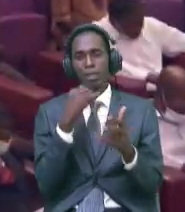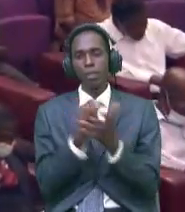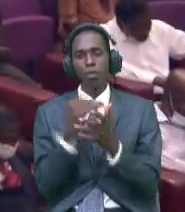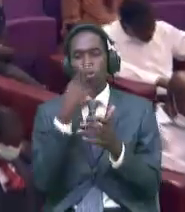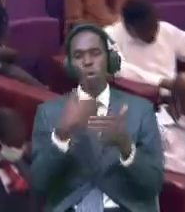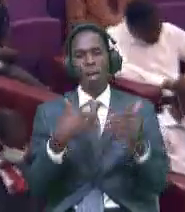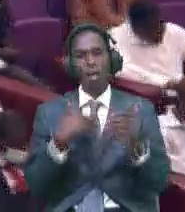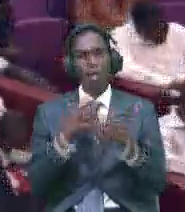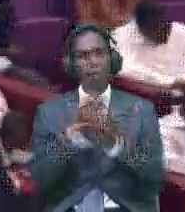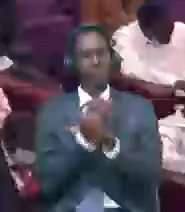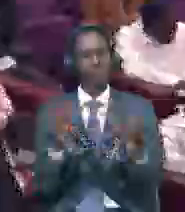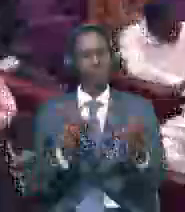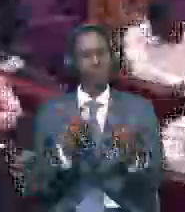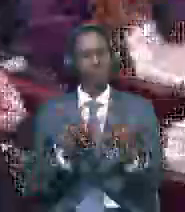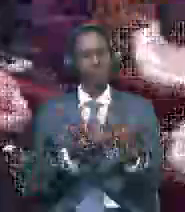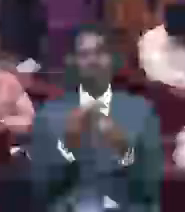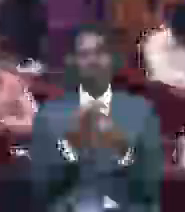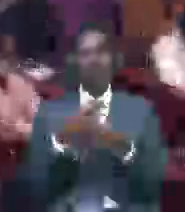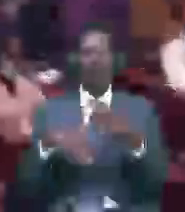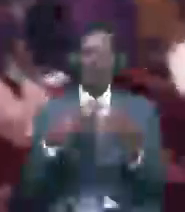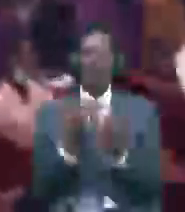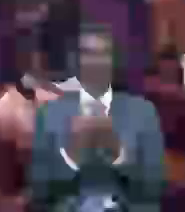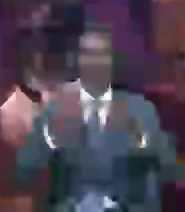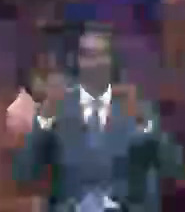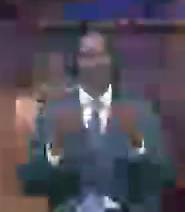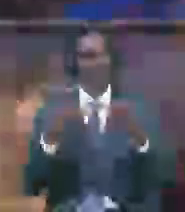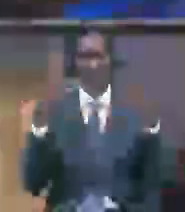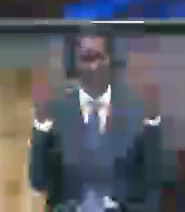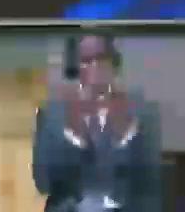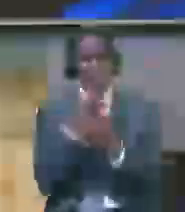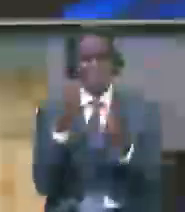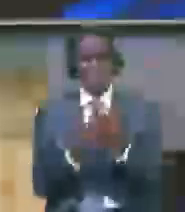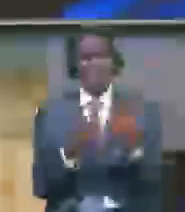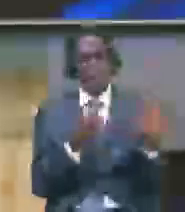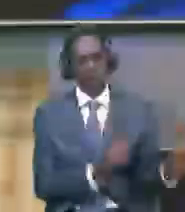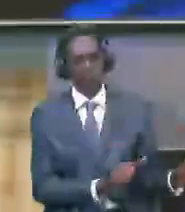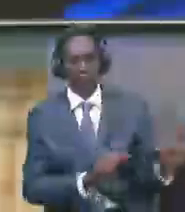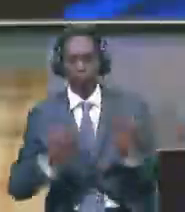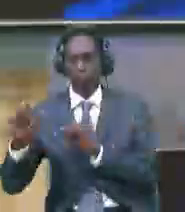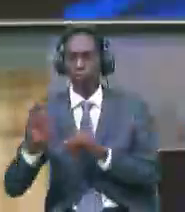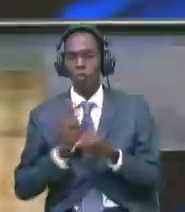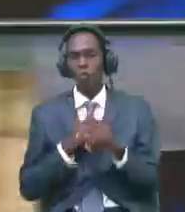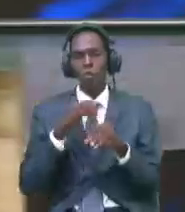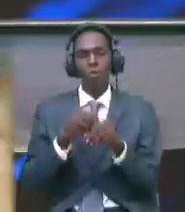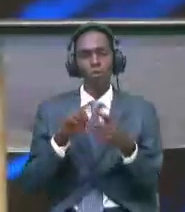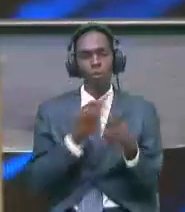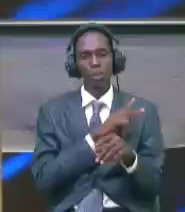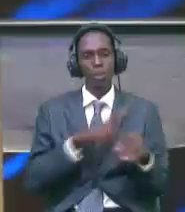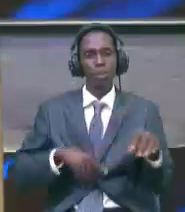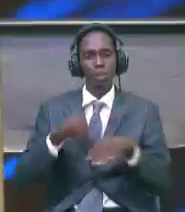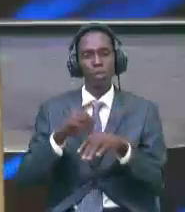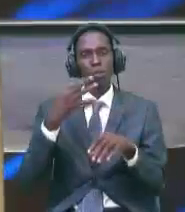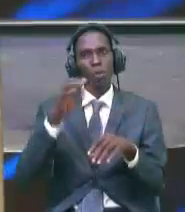darkness, and he has translated us into the kingdom of his dear son. In verse 14,